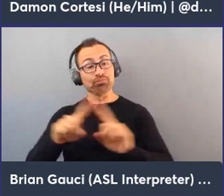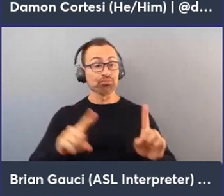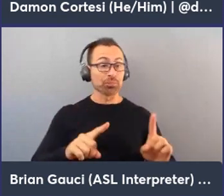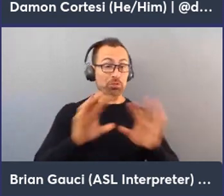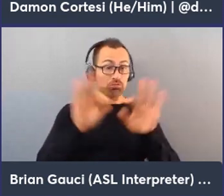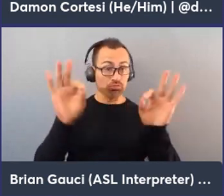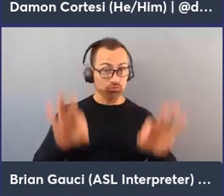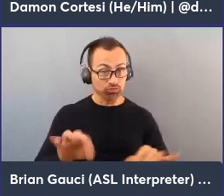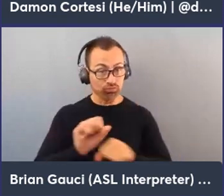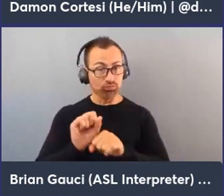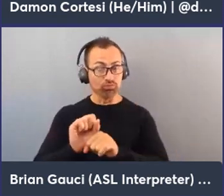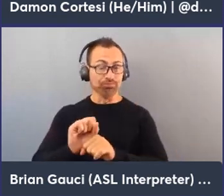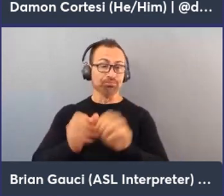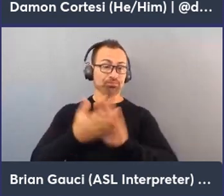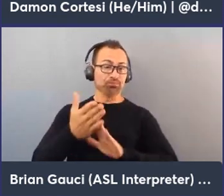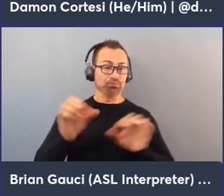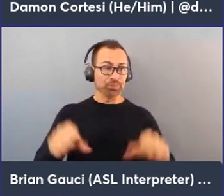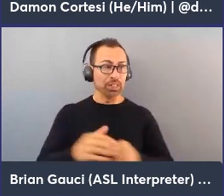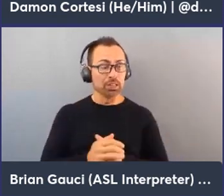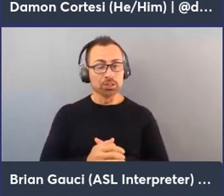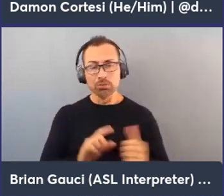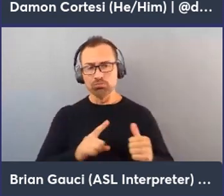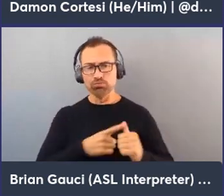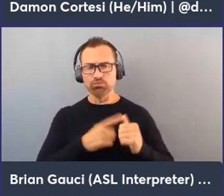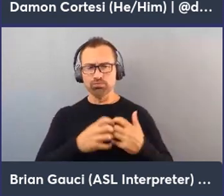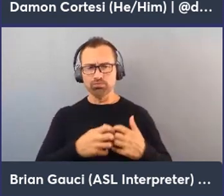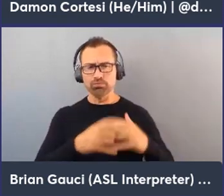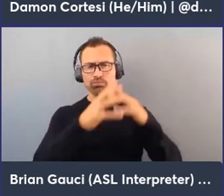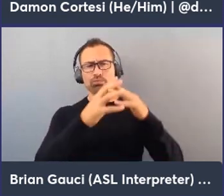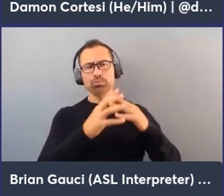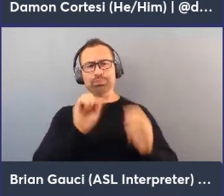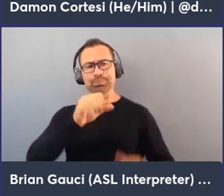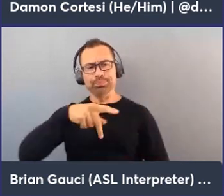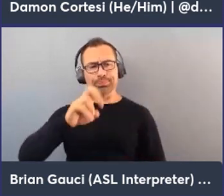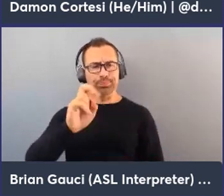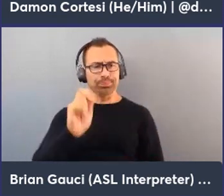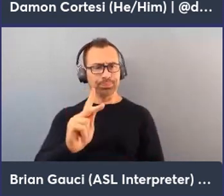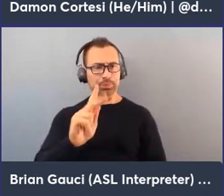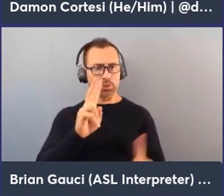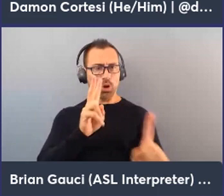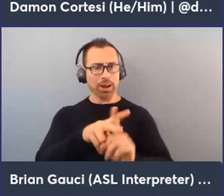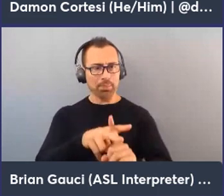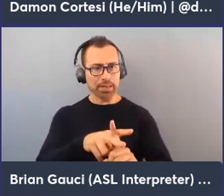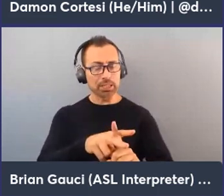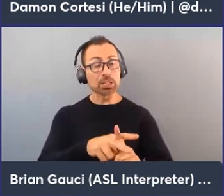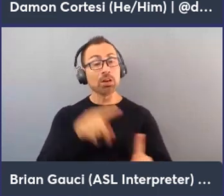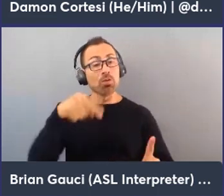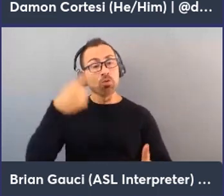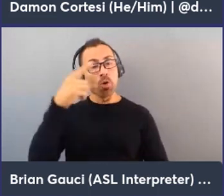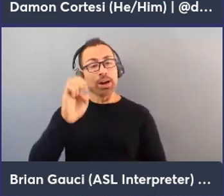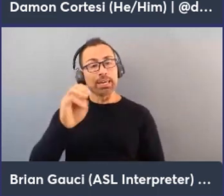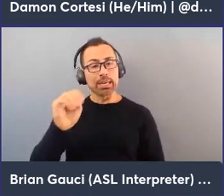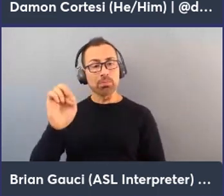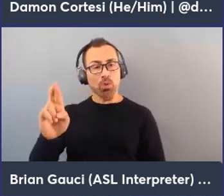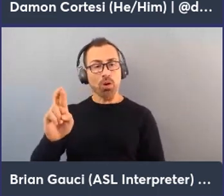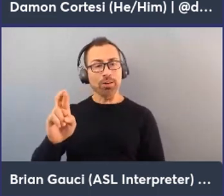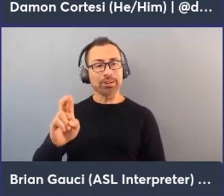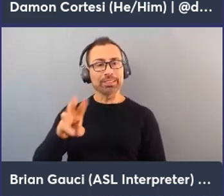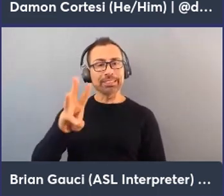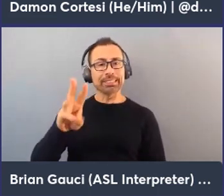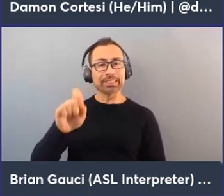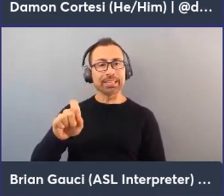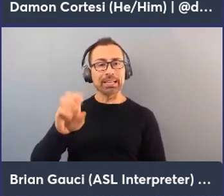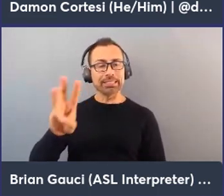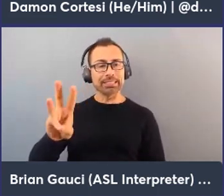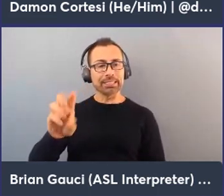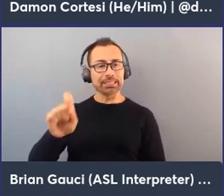going to create a Spark application on EMR Serverless for EMR release 6.6.0. The EMR releases